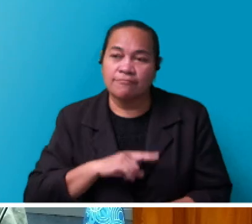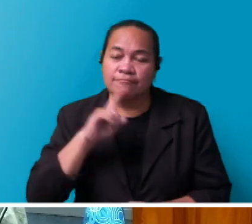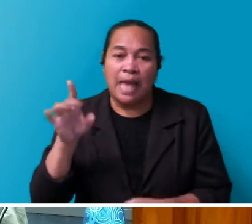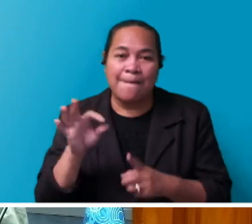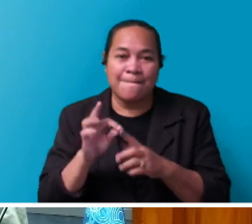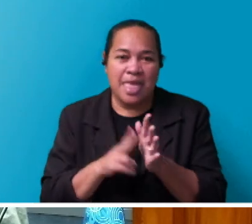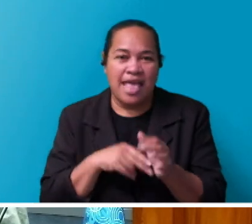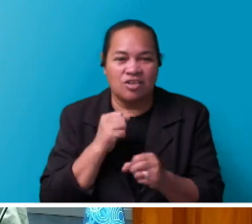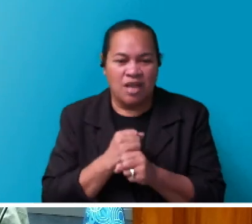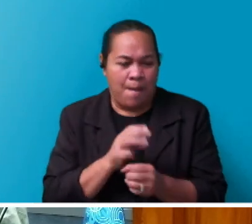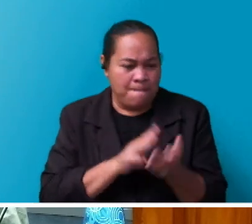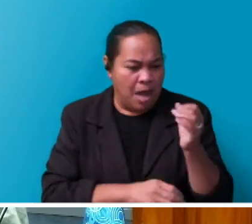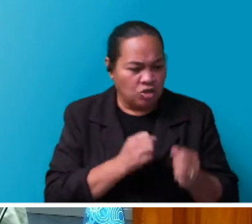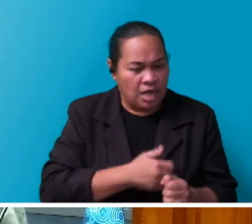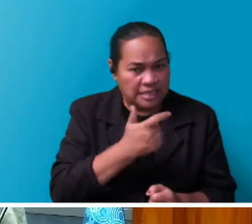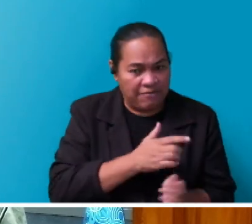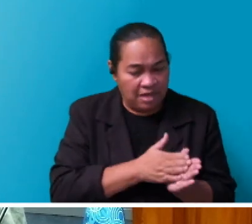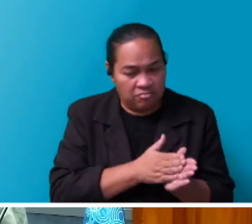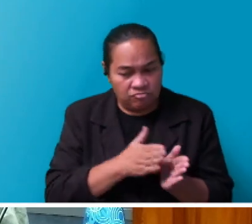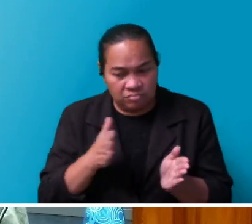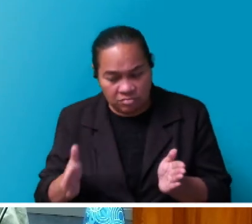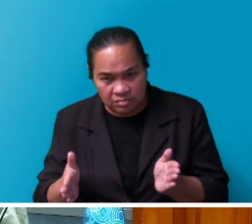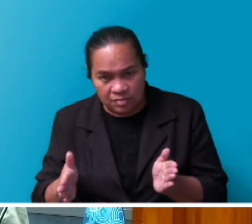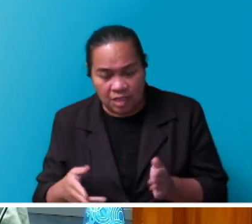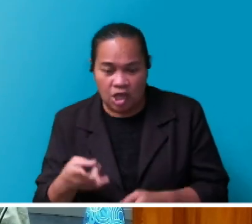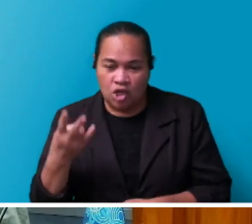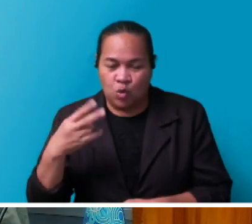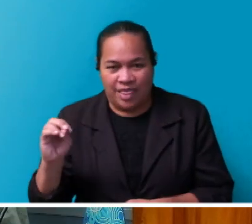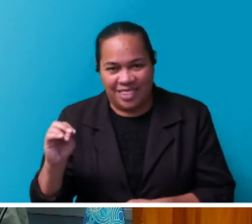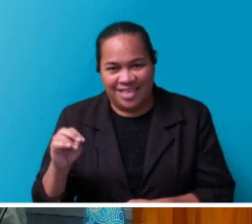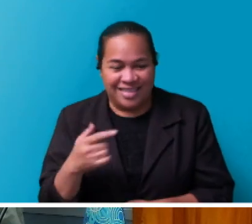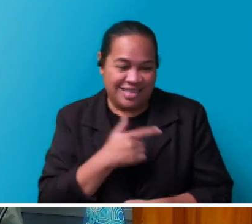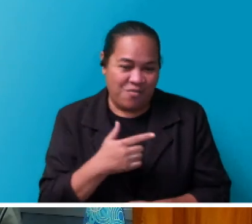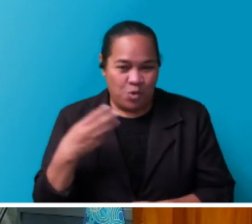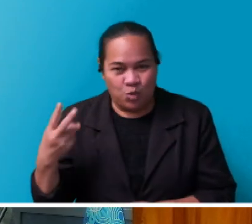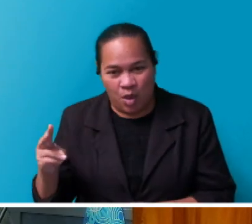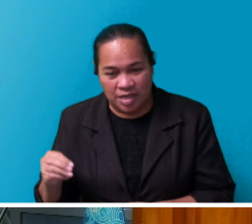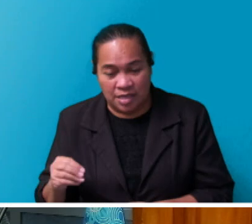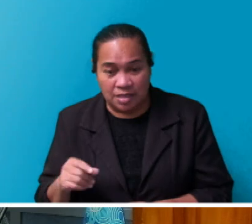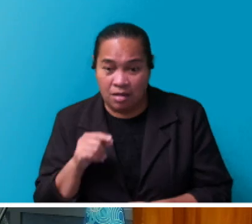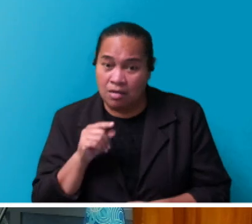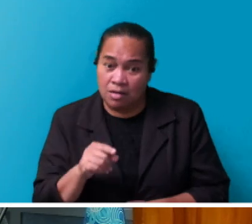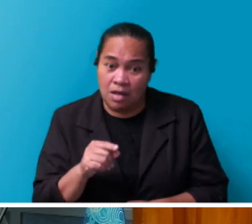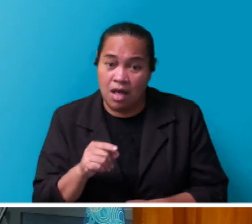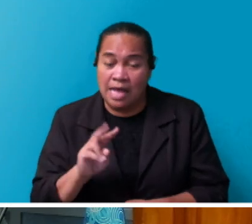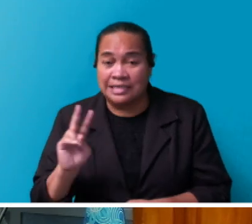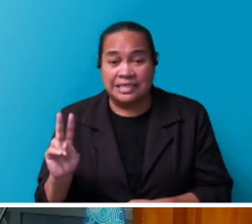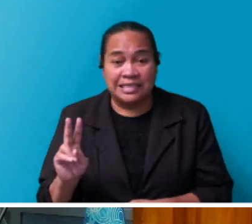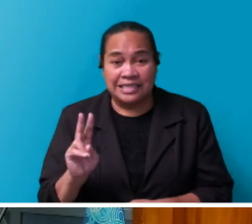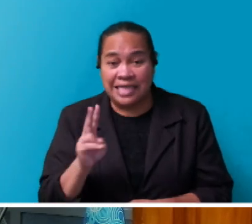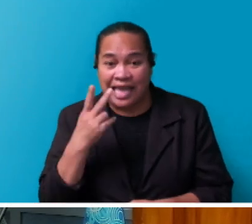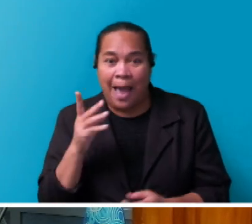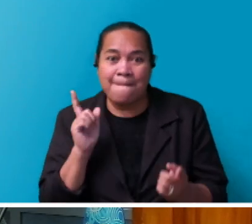from March 17 to 20. The highly anticipated second CPM